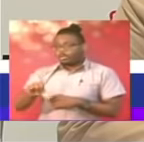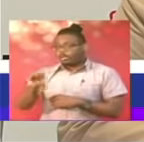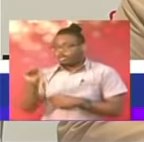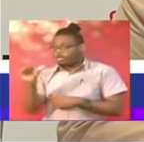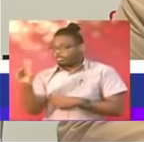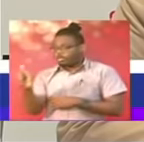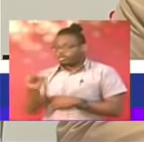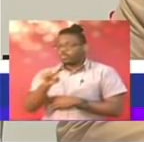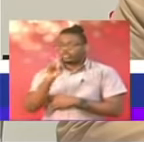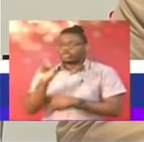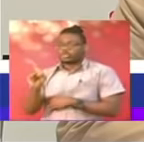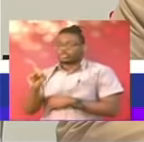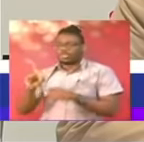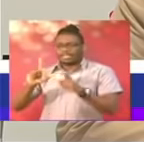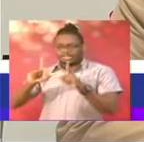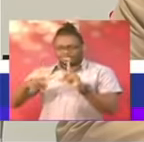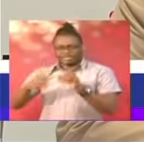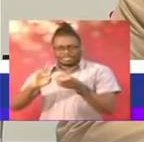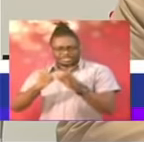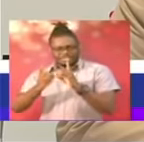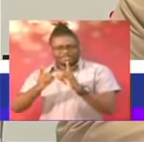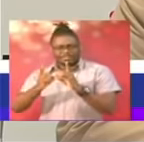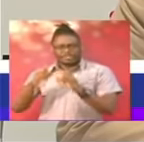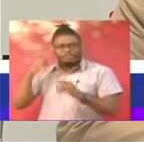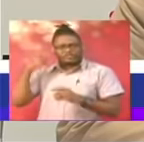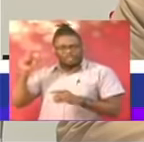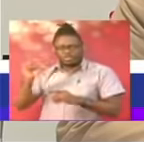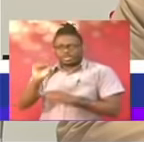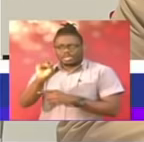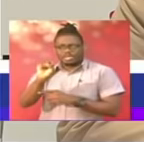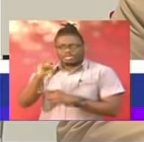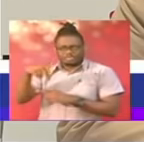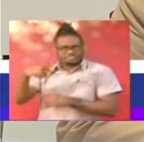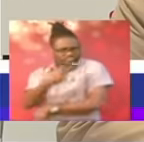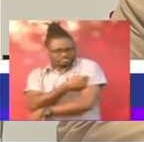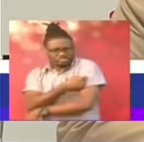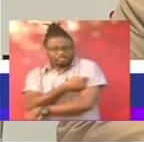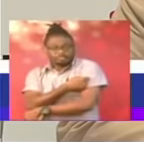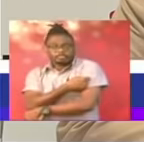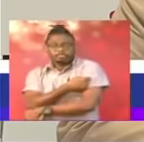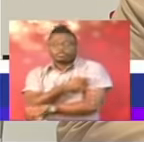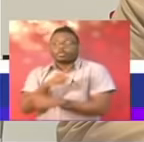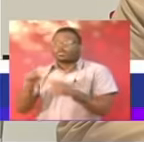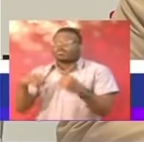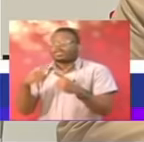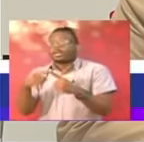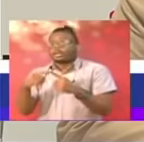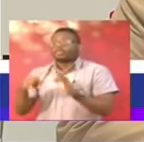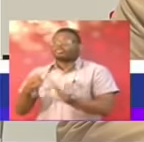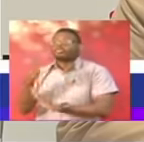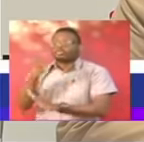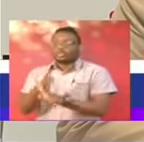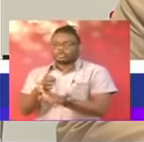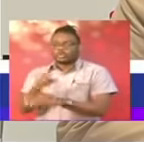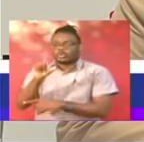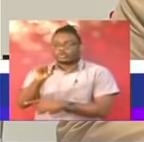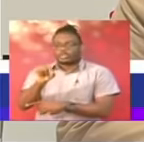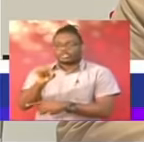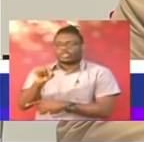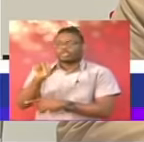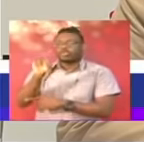expiration date for the Sinopharm vaccines is June 2023. So we do have